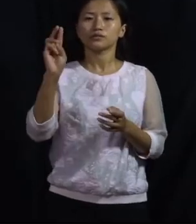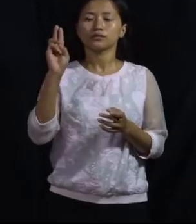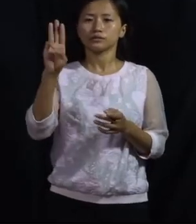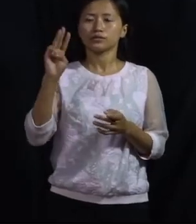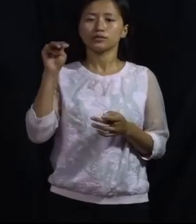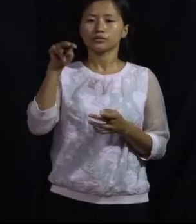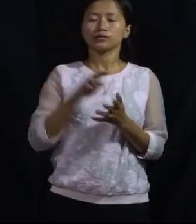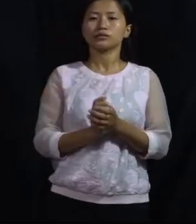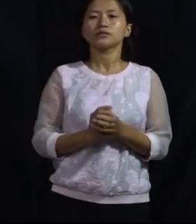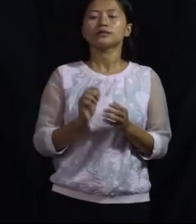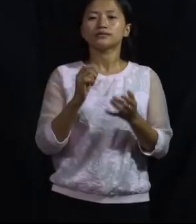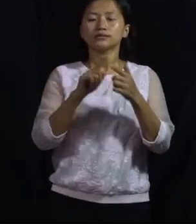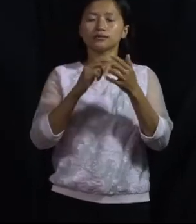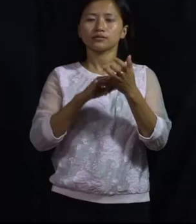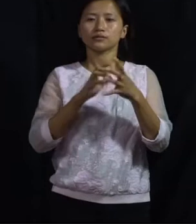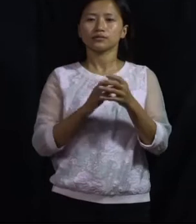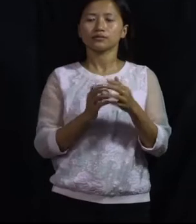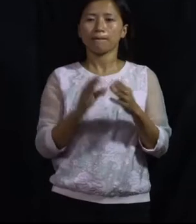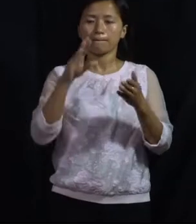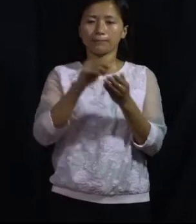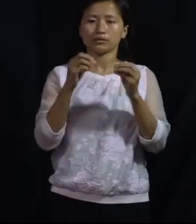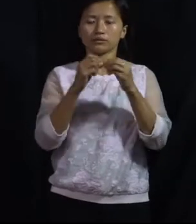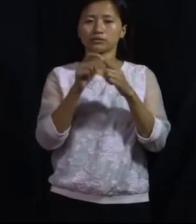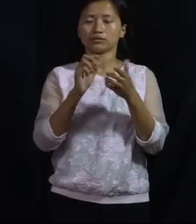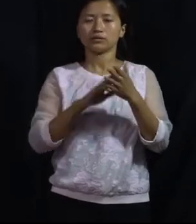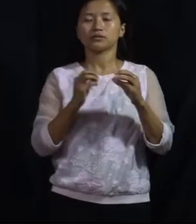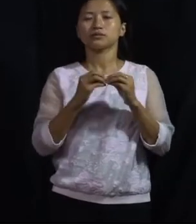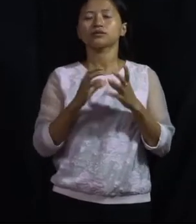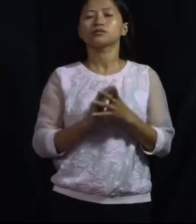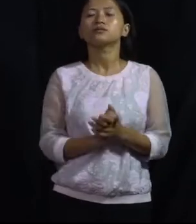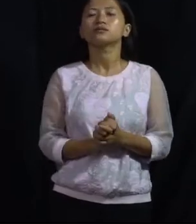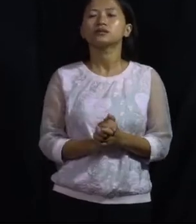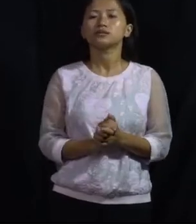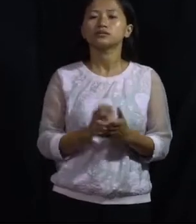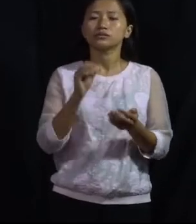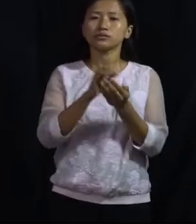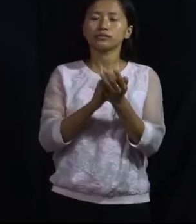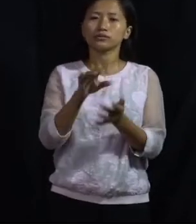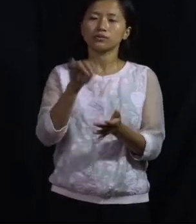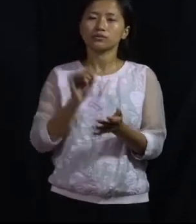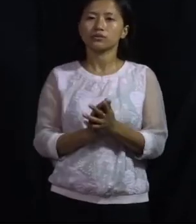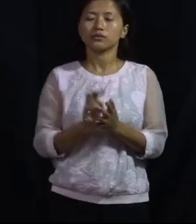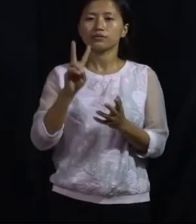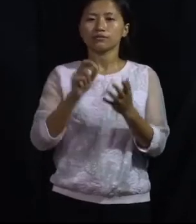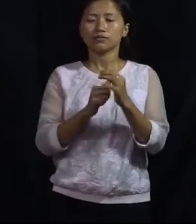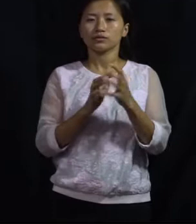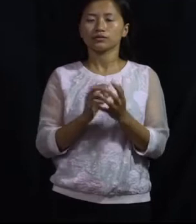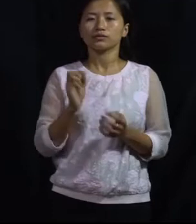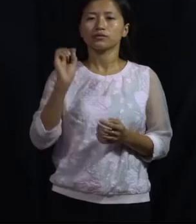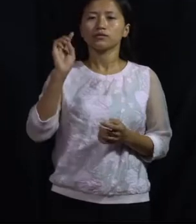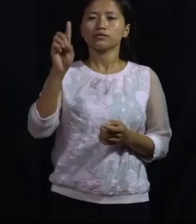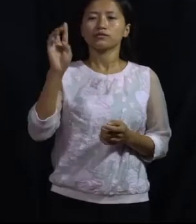provided for estimated bad debts. Stock is to be taken at a valuation of